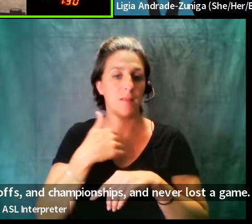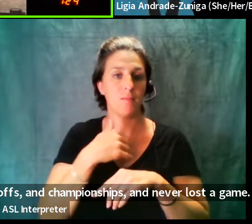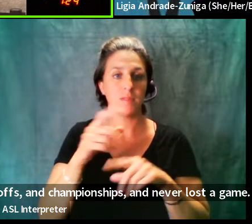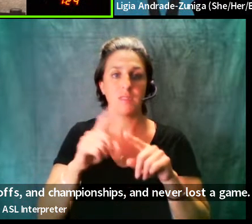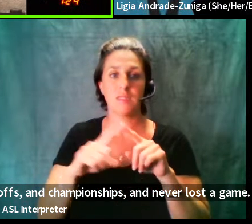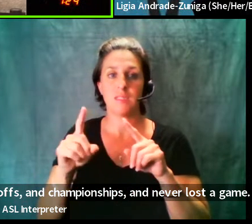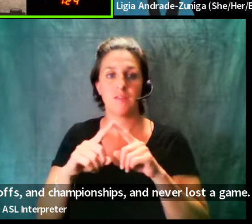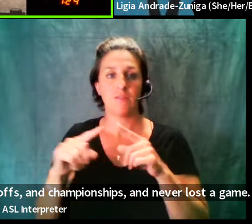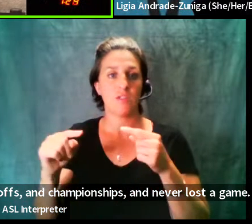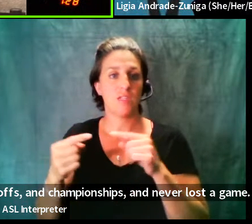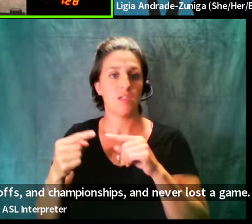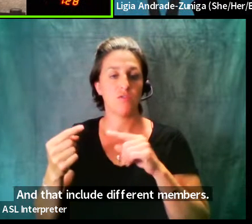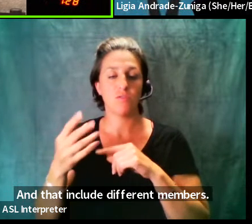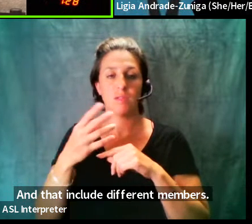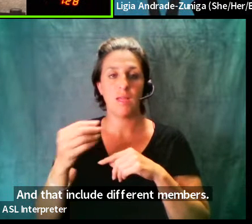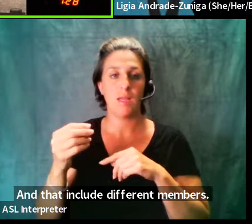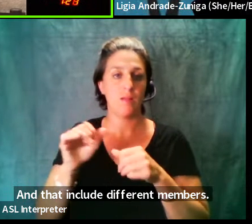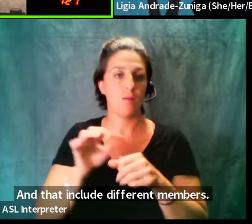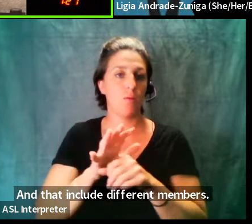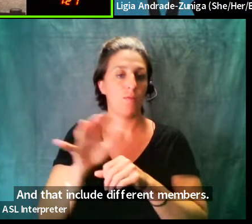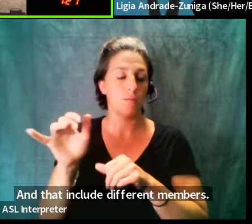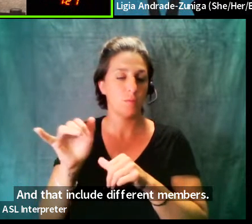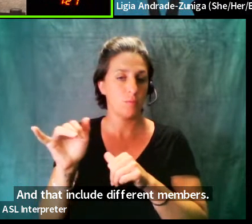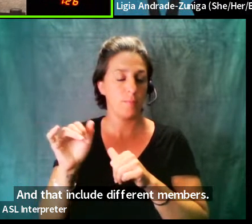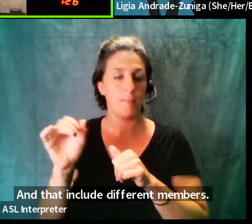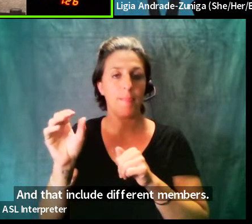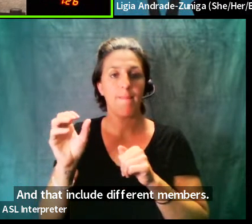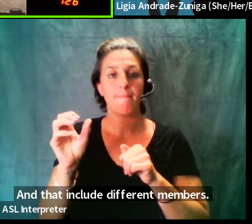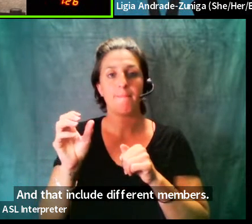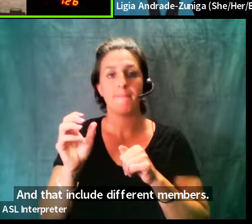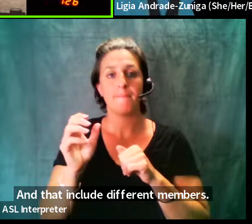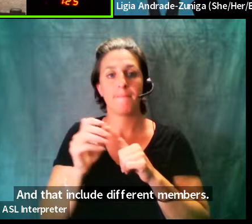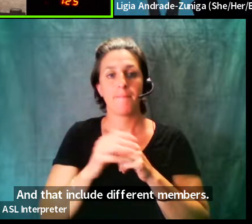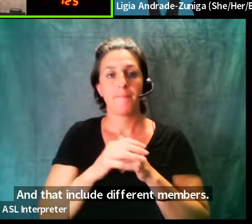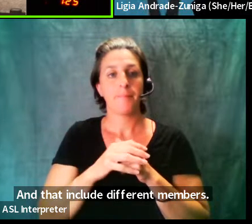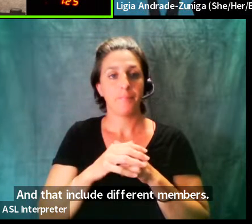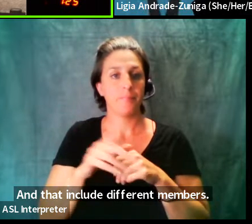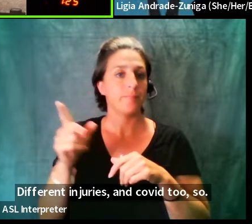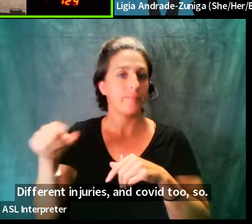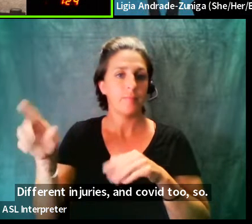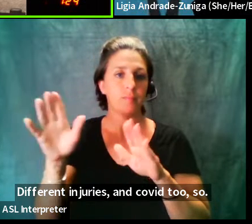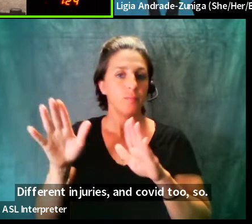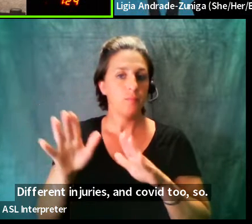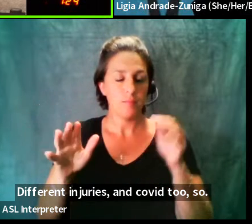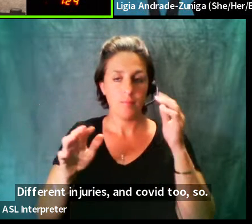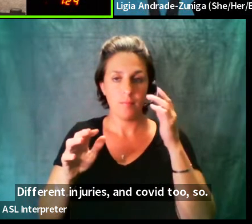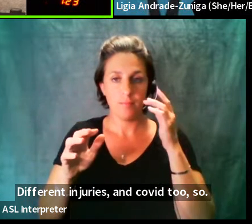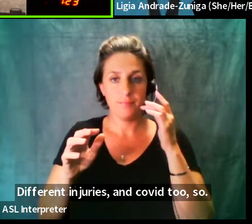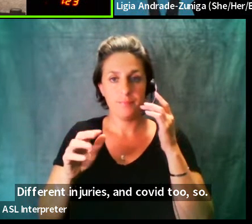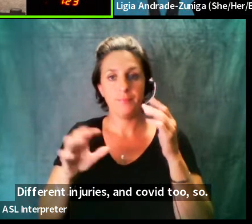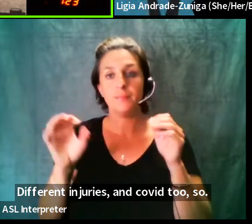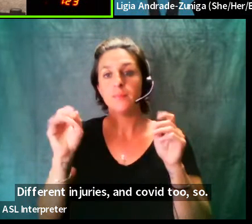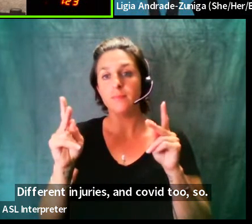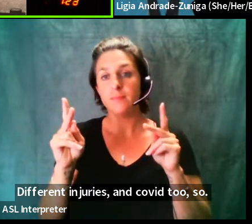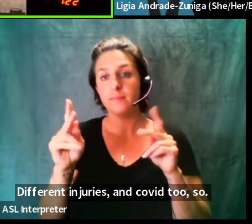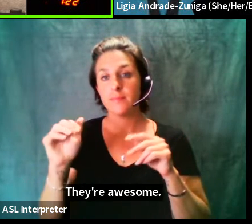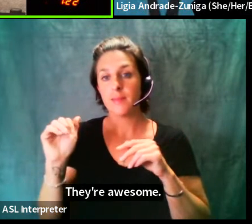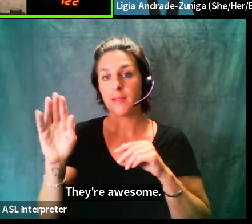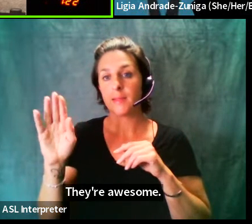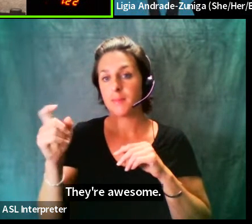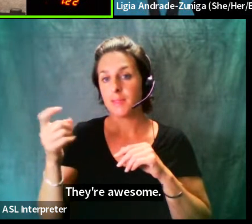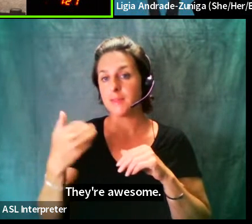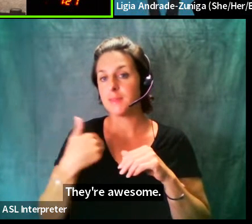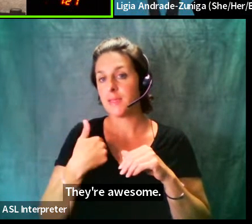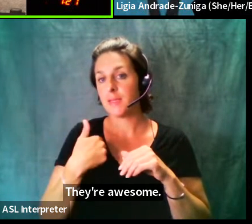different injuries and COVID too. So they're awesome. Okay, so ABX